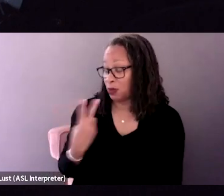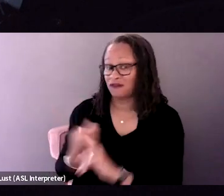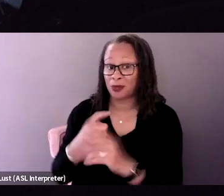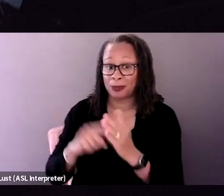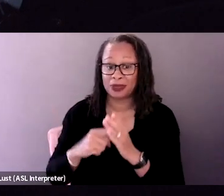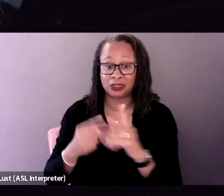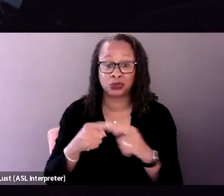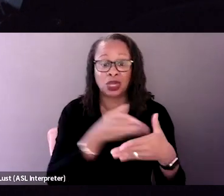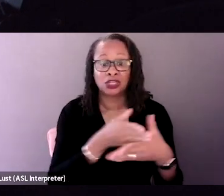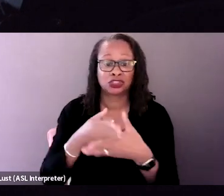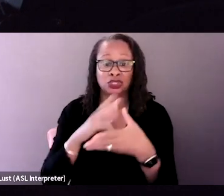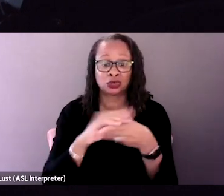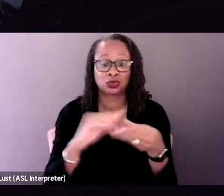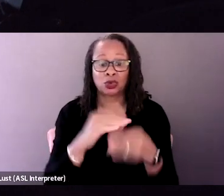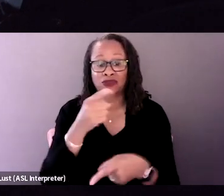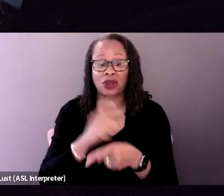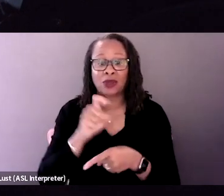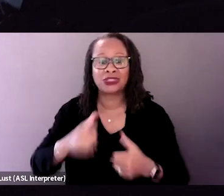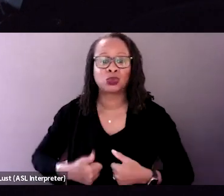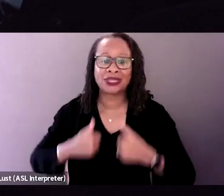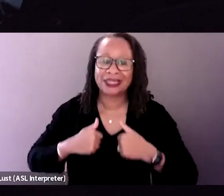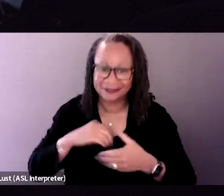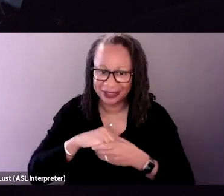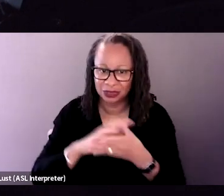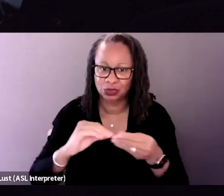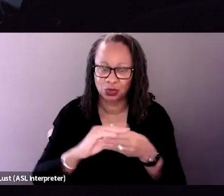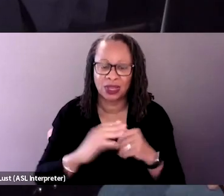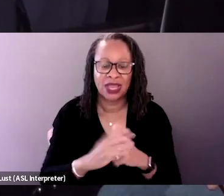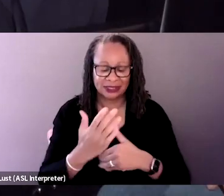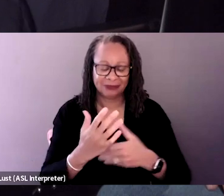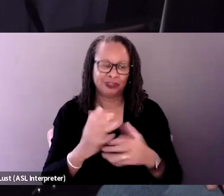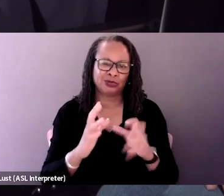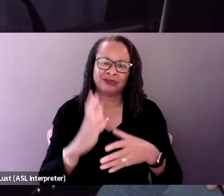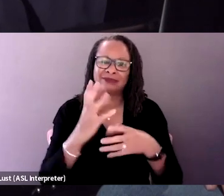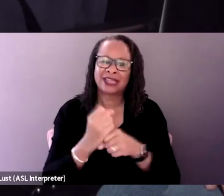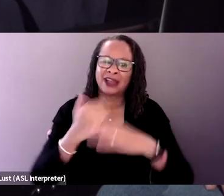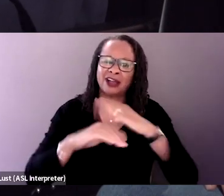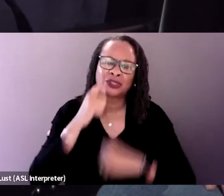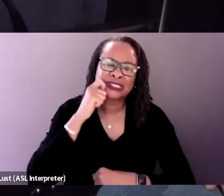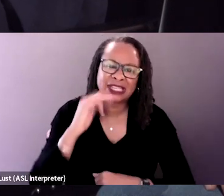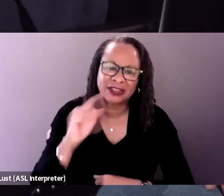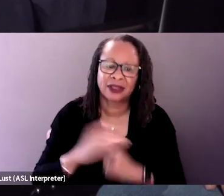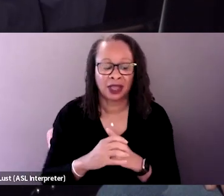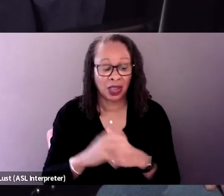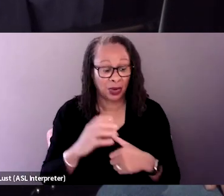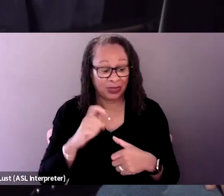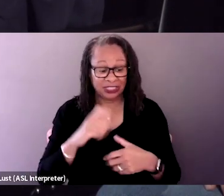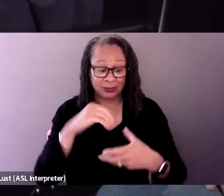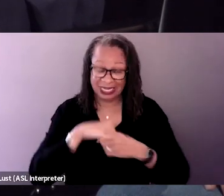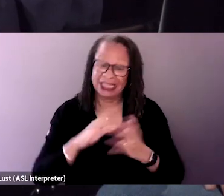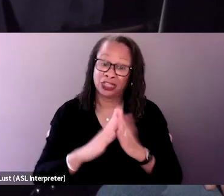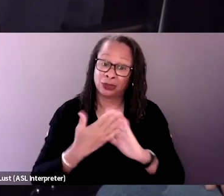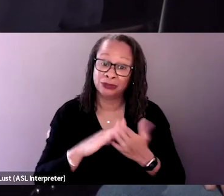this story right, we had to live it. To get under the skin of it, we had to be in the community and to earn